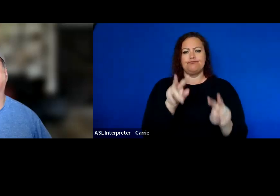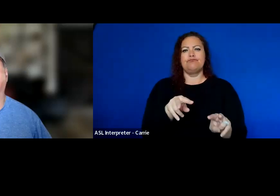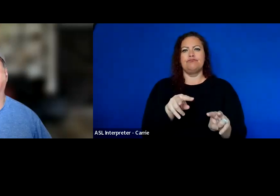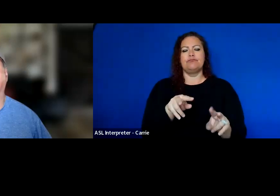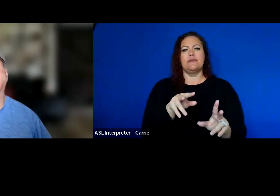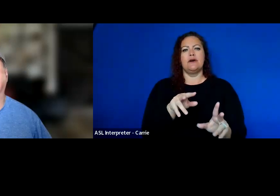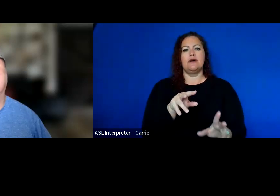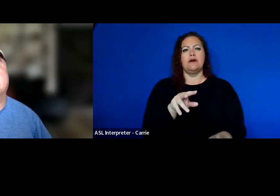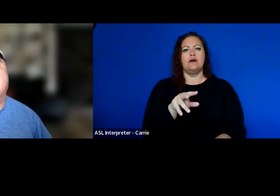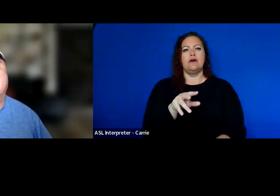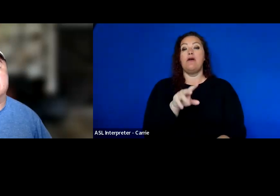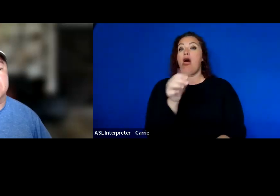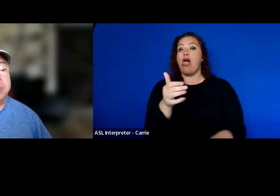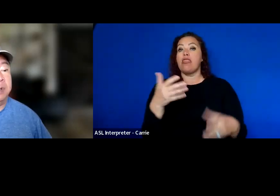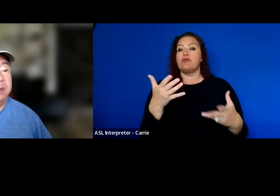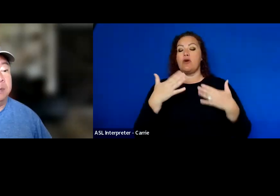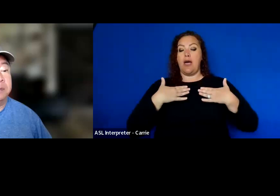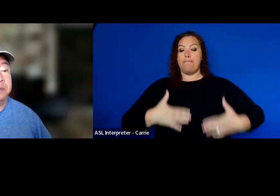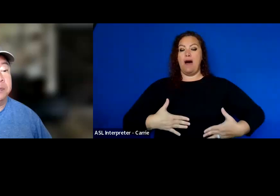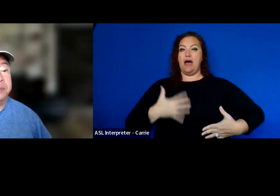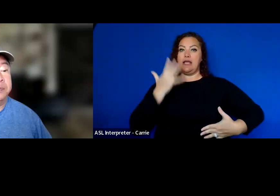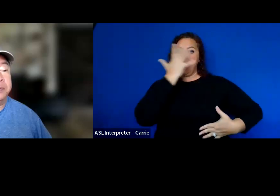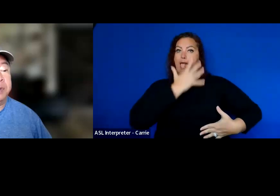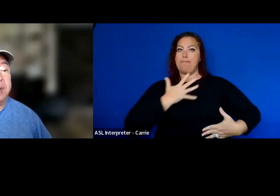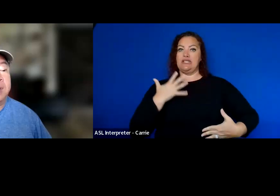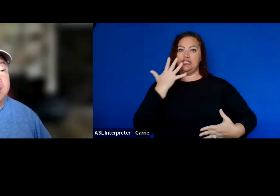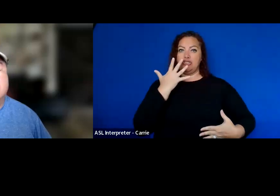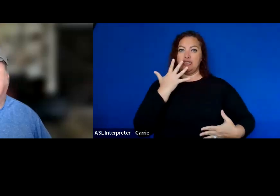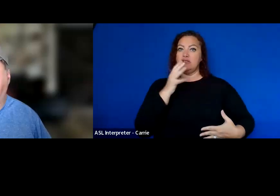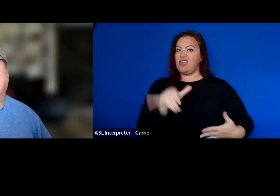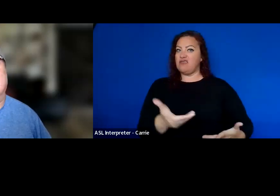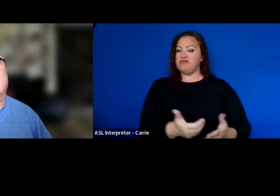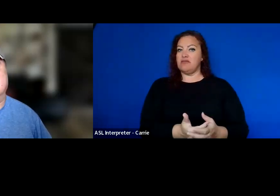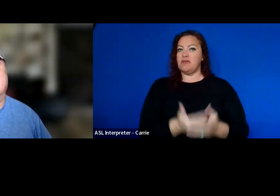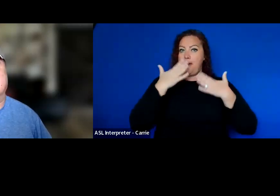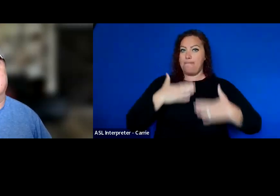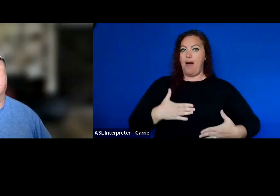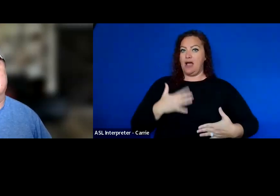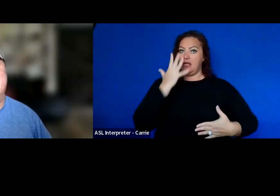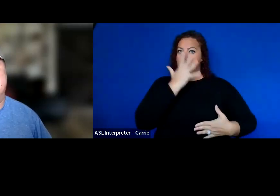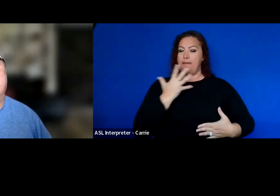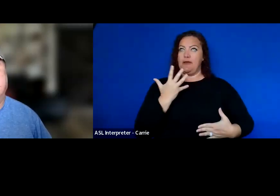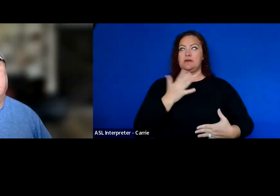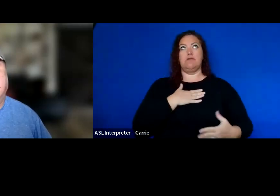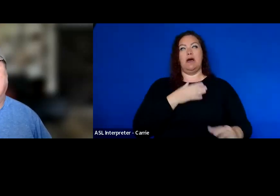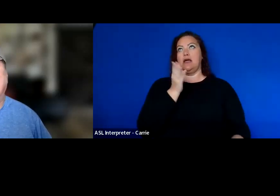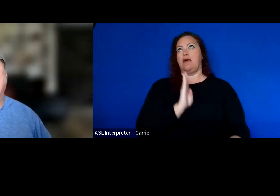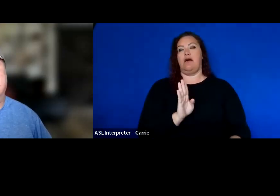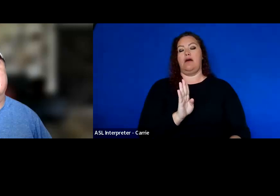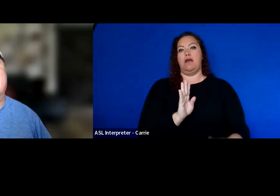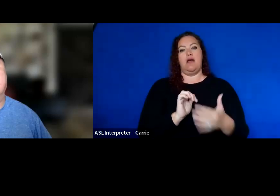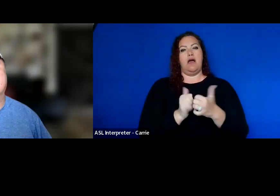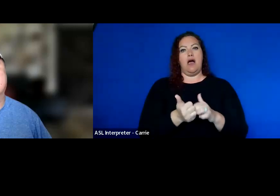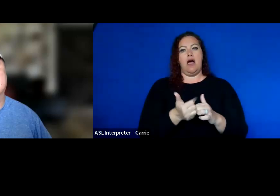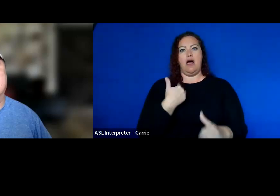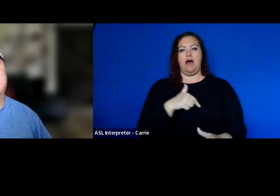Others are, for example, body image. Okay. Body image. My God. How do we